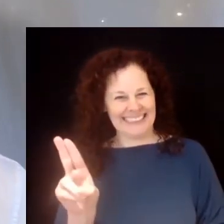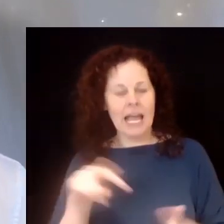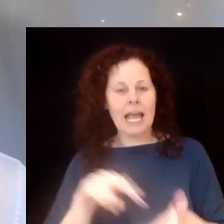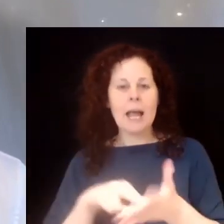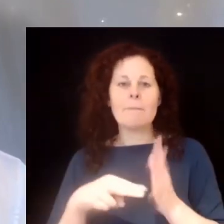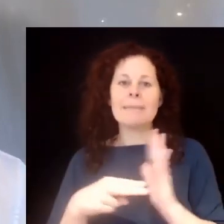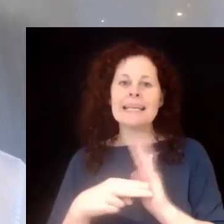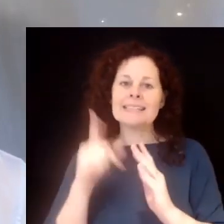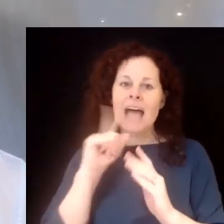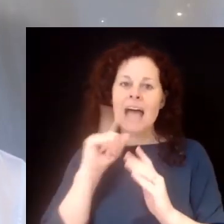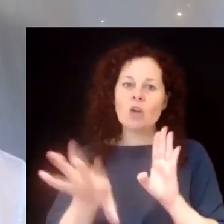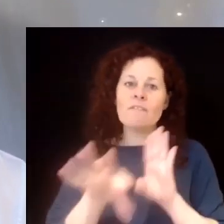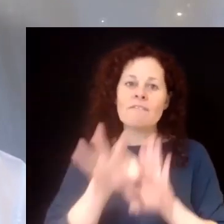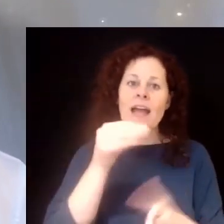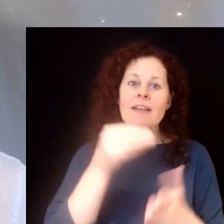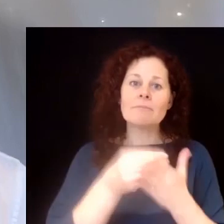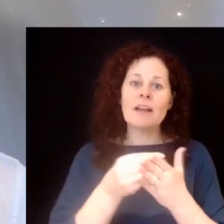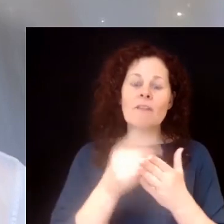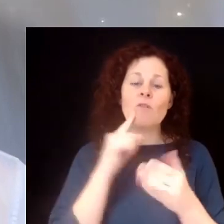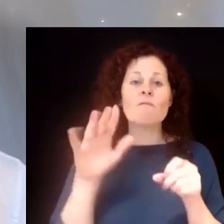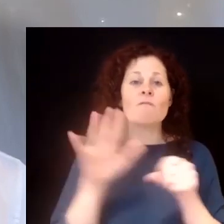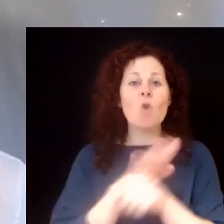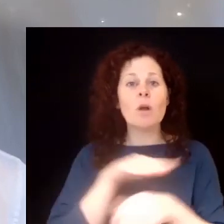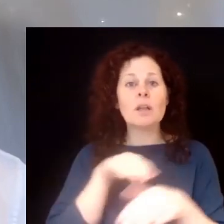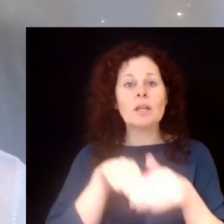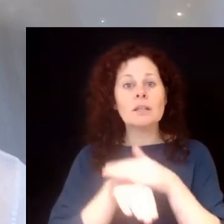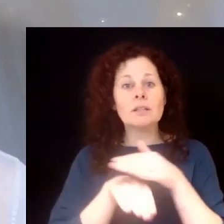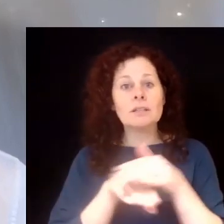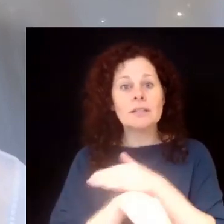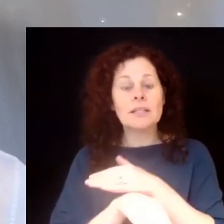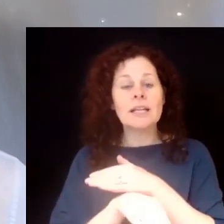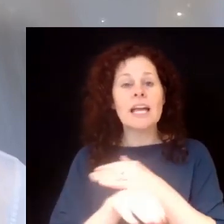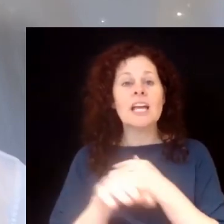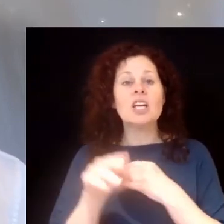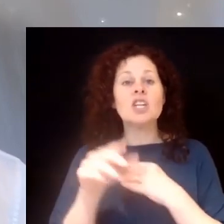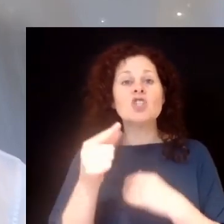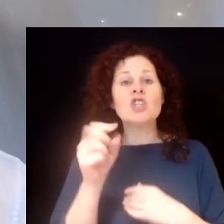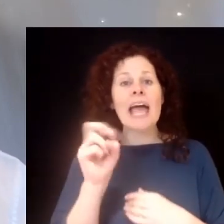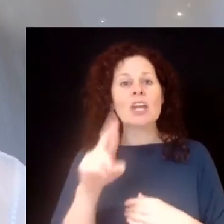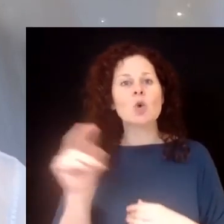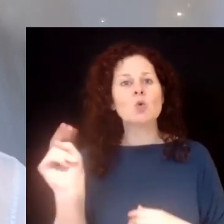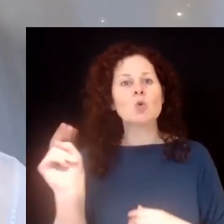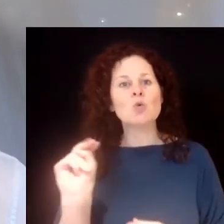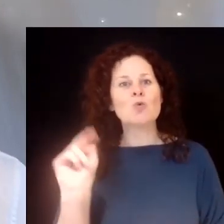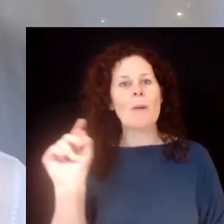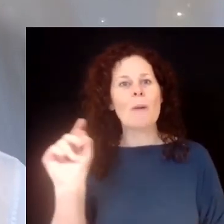body president of Western Washington University. In this role, I'm excited to plan for and